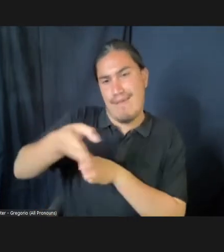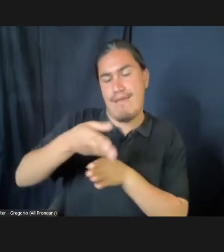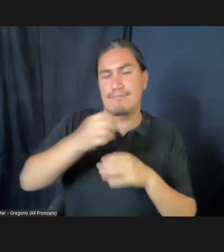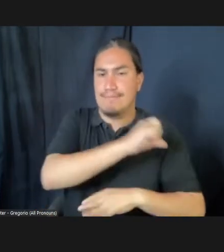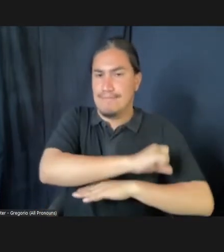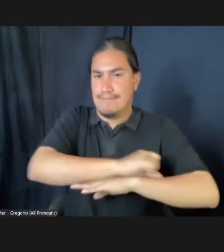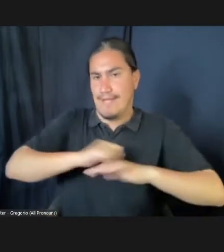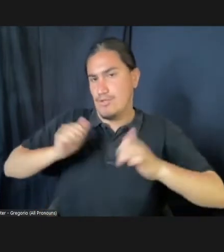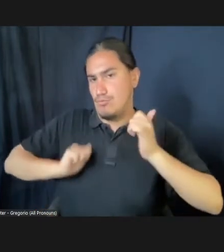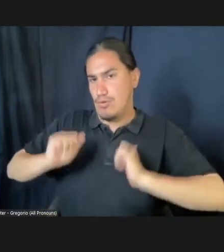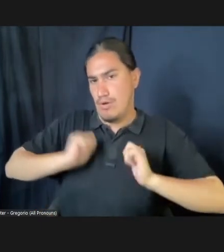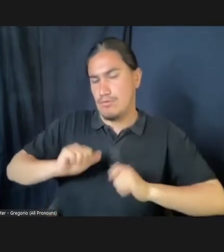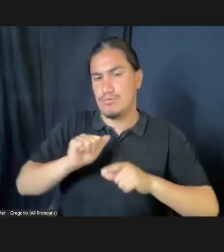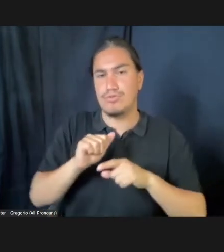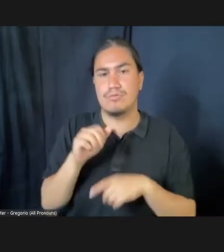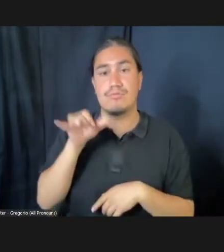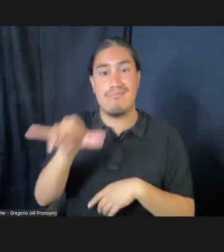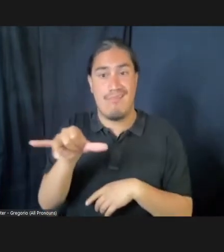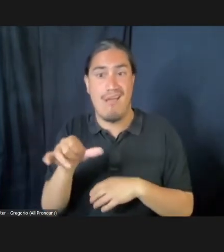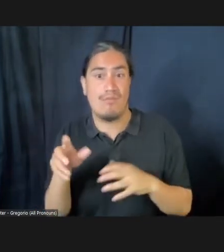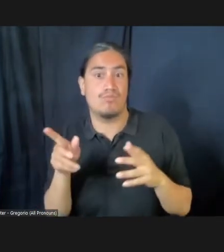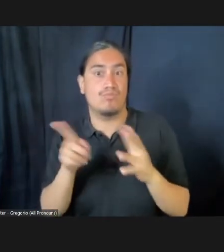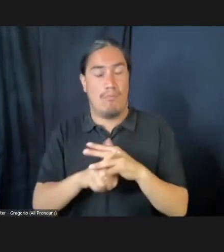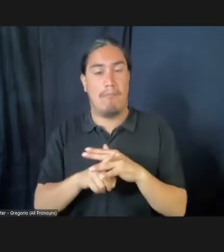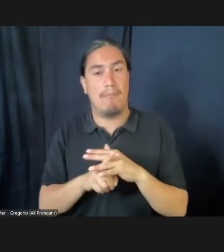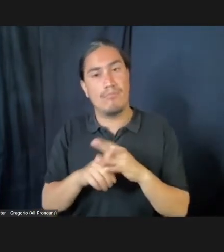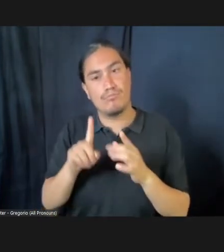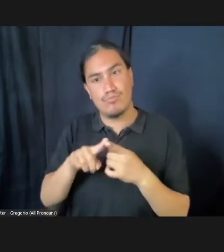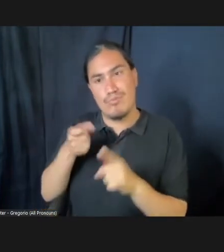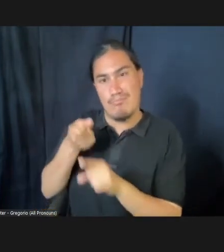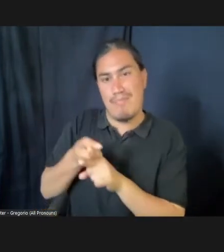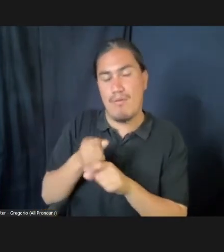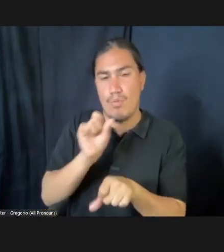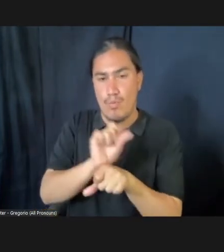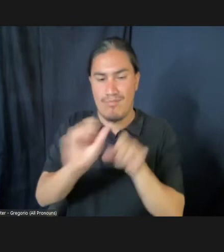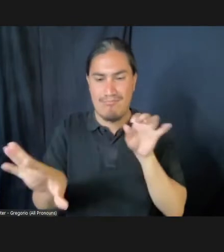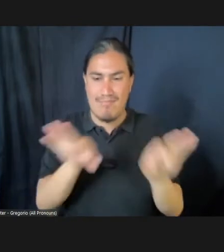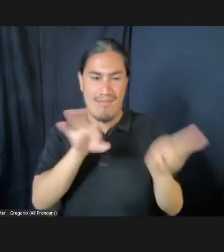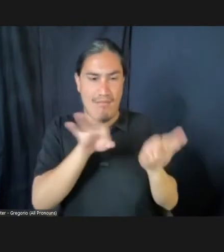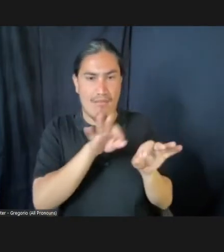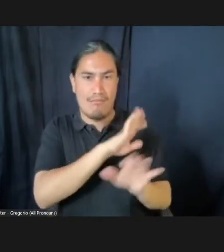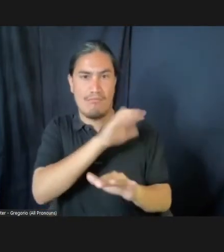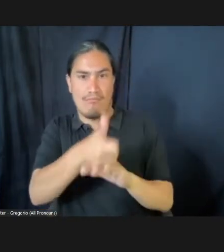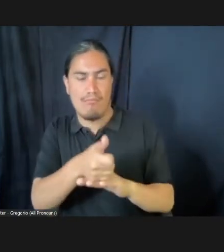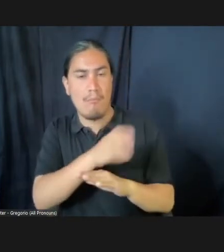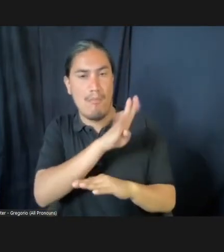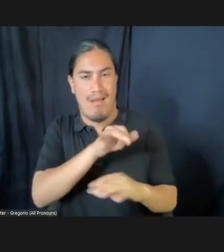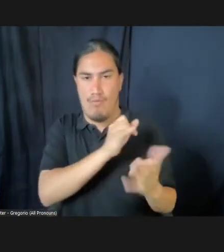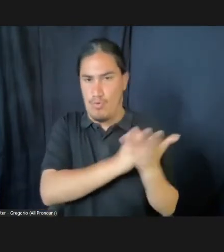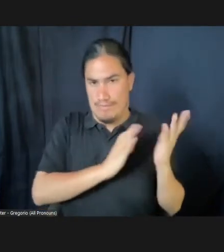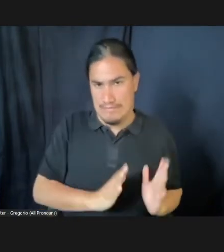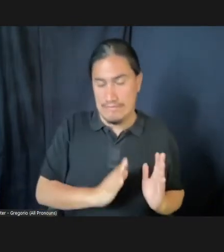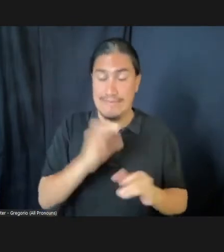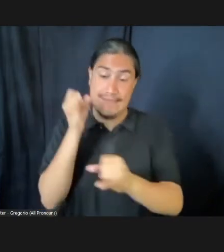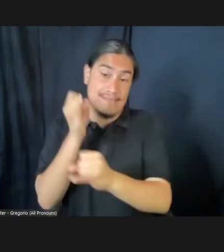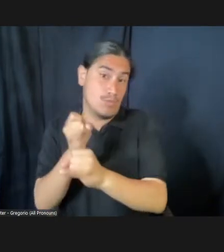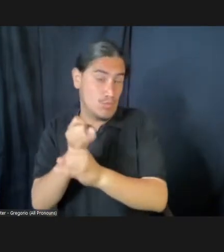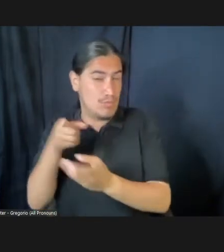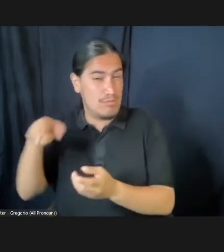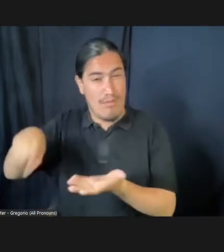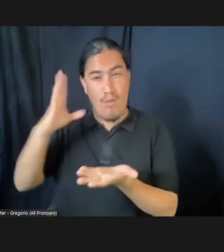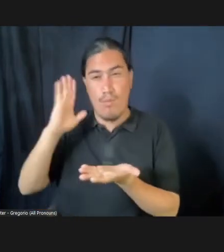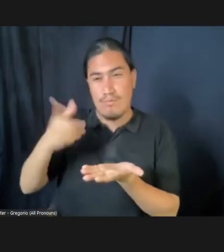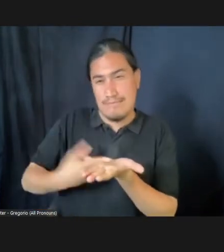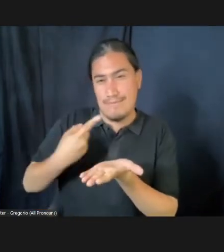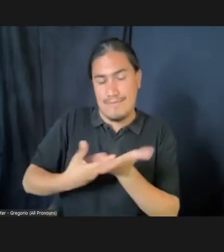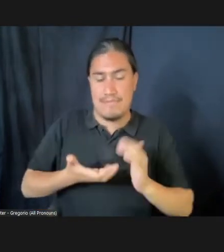programming exists to deepen dramaturgical reach and impact of the work selected and presented by the artists. Institutions sometimes retain